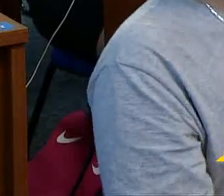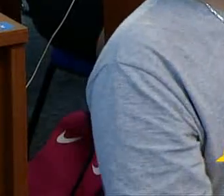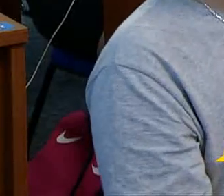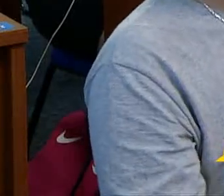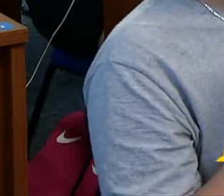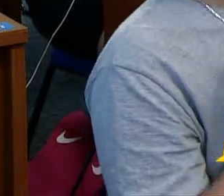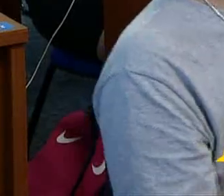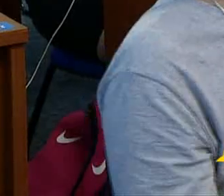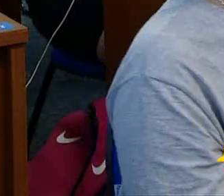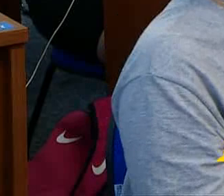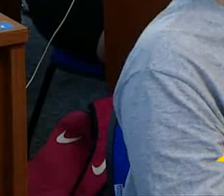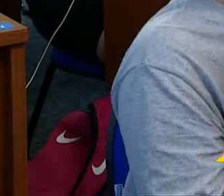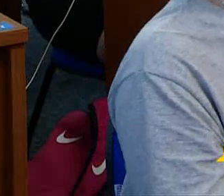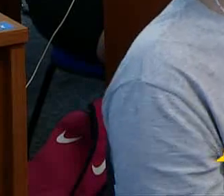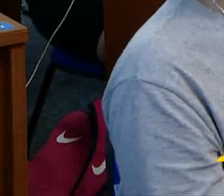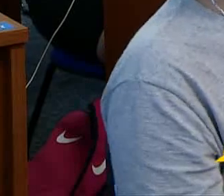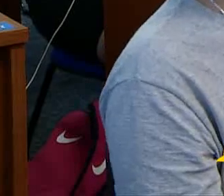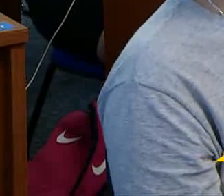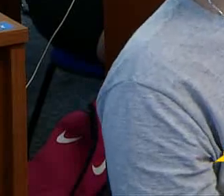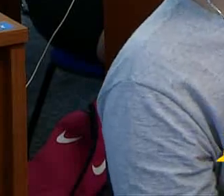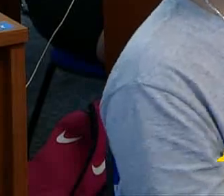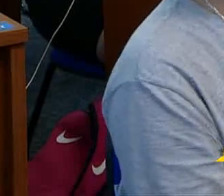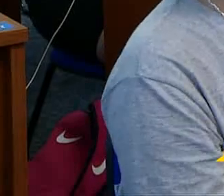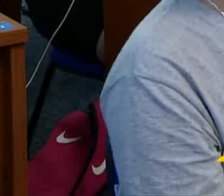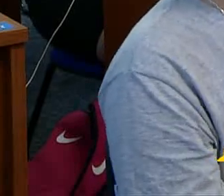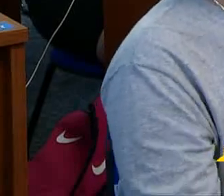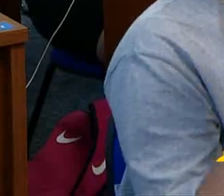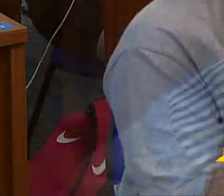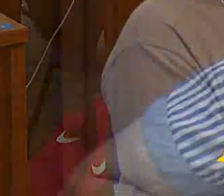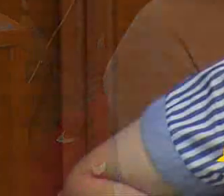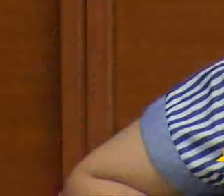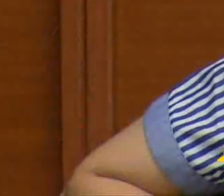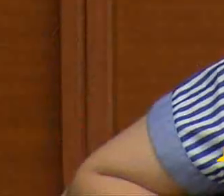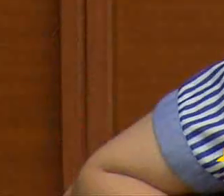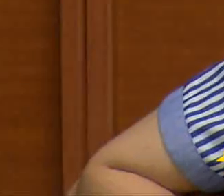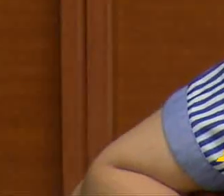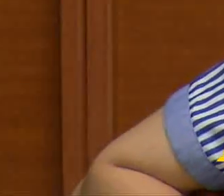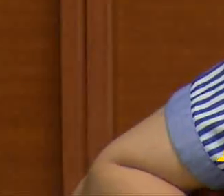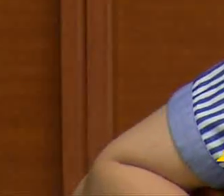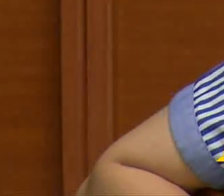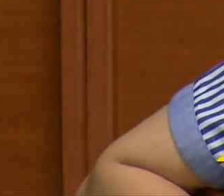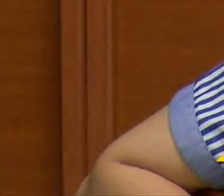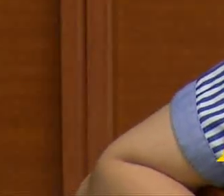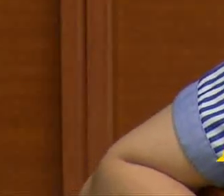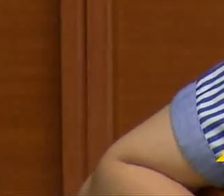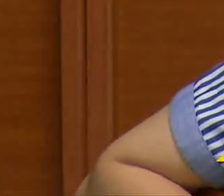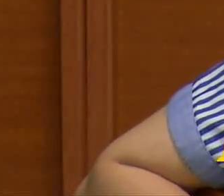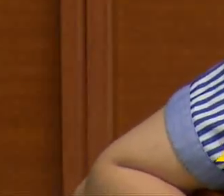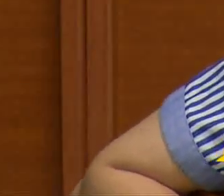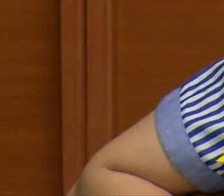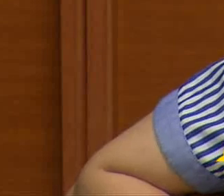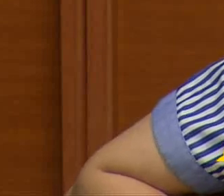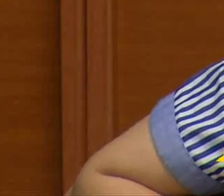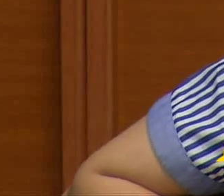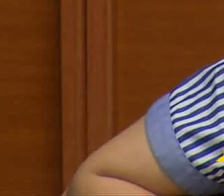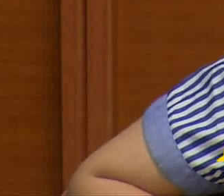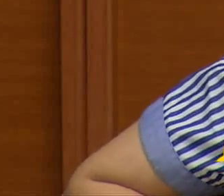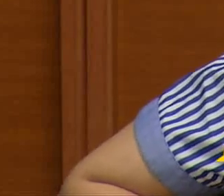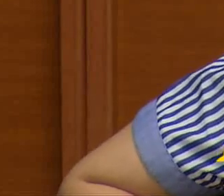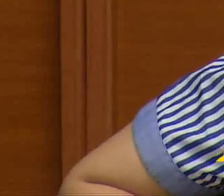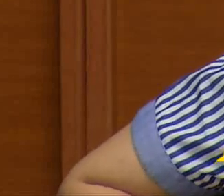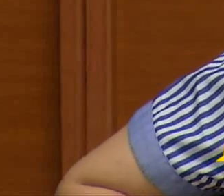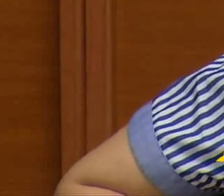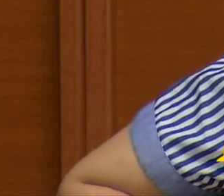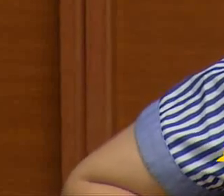the sound that night, the screaming tires, the bursting glass, the